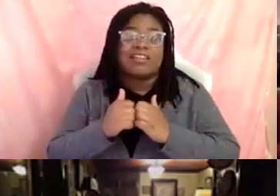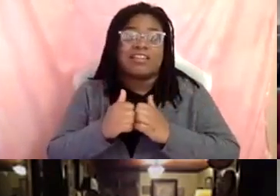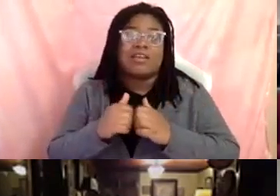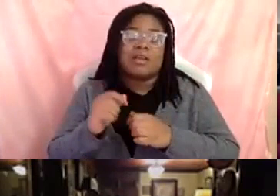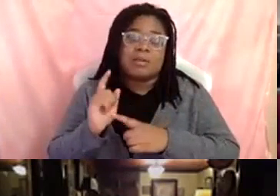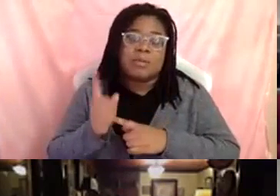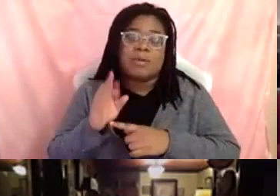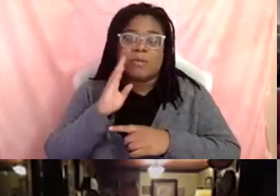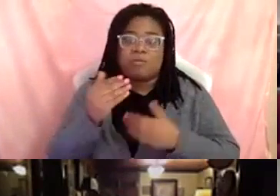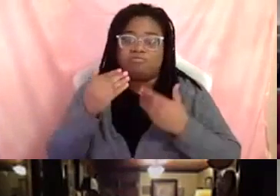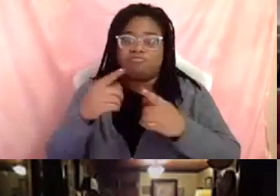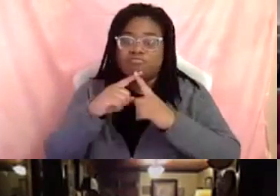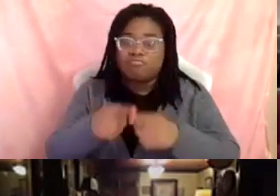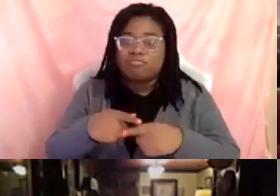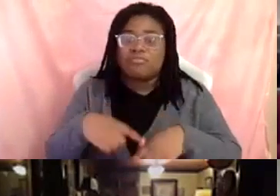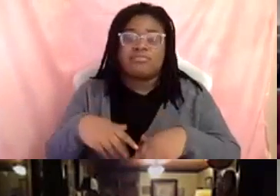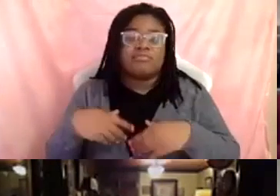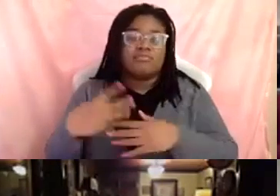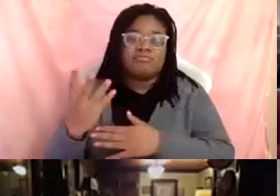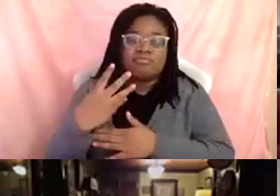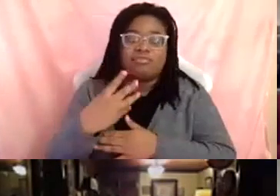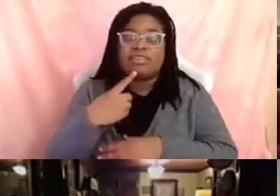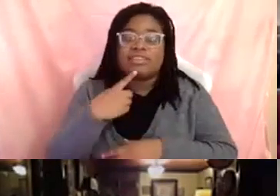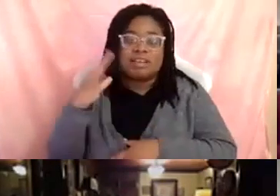all to unmute, say goodbye, and